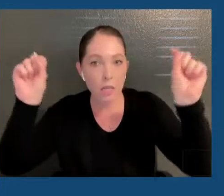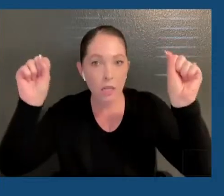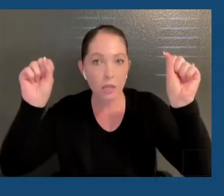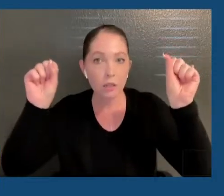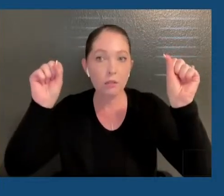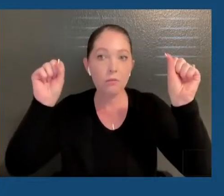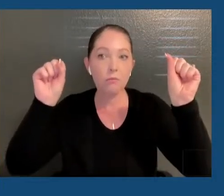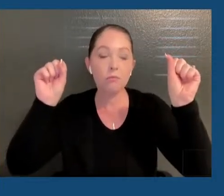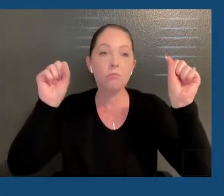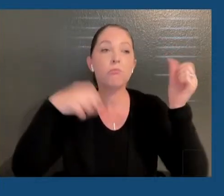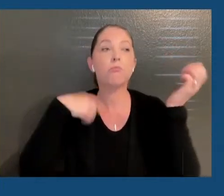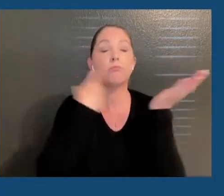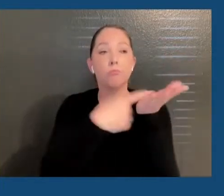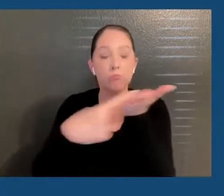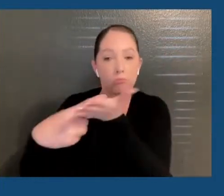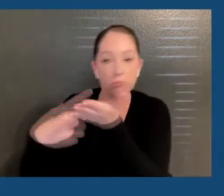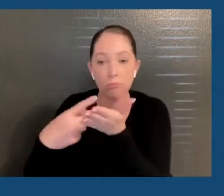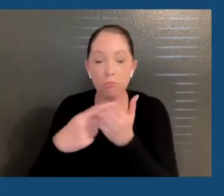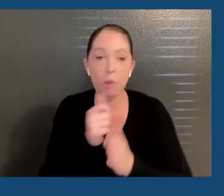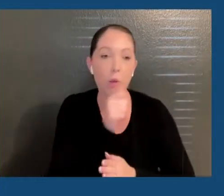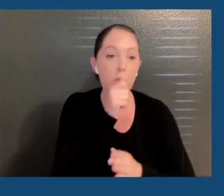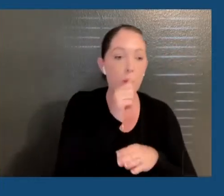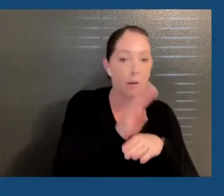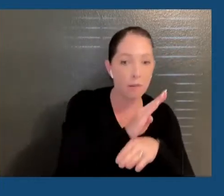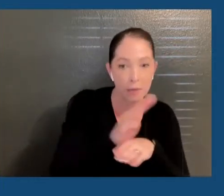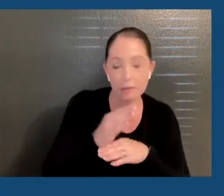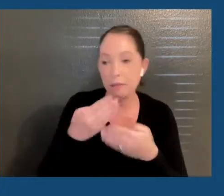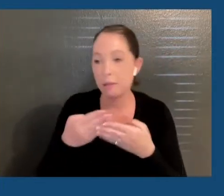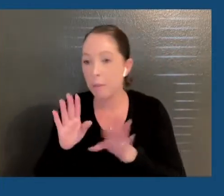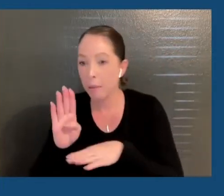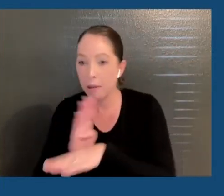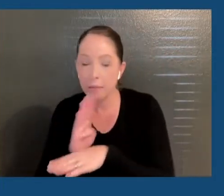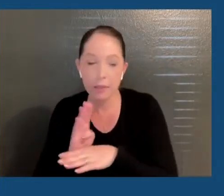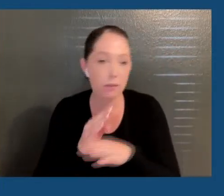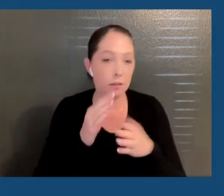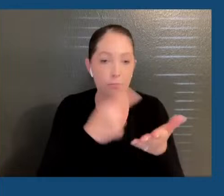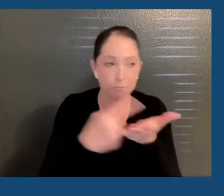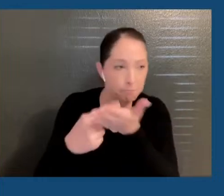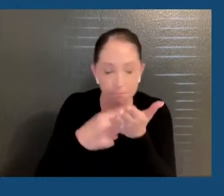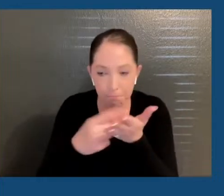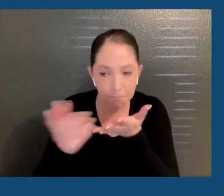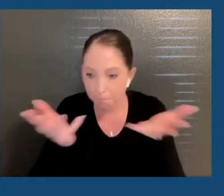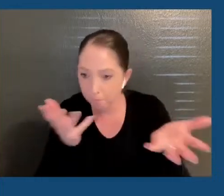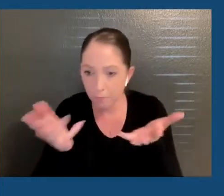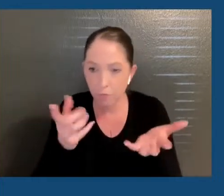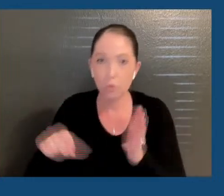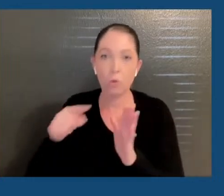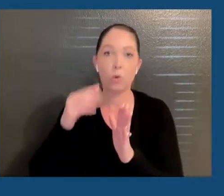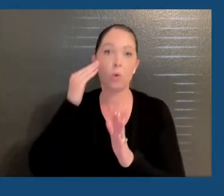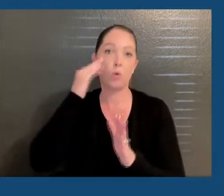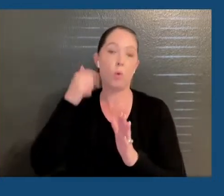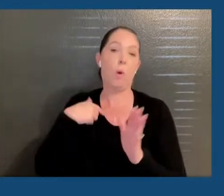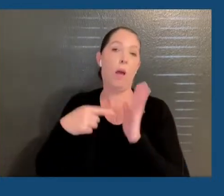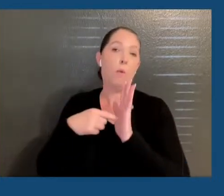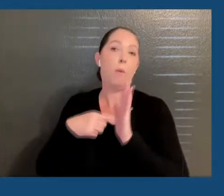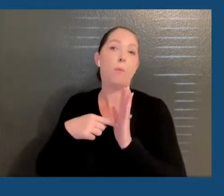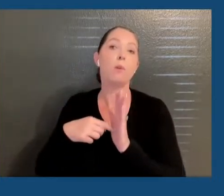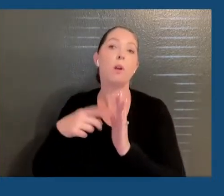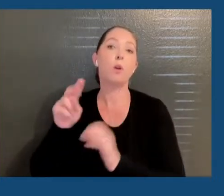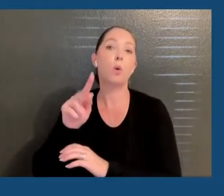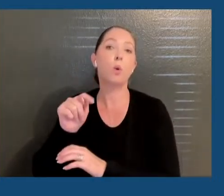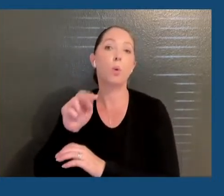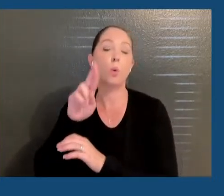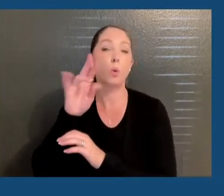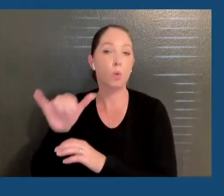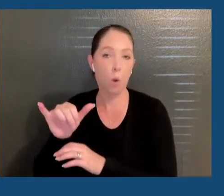private sector. And, you know, Havidan, you mentioned it earlier, I was so, as you know, I represent Troy, so I have RPI as well. And